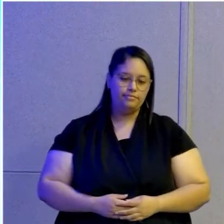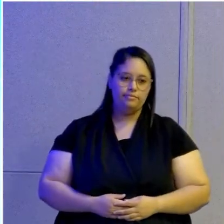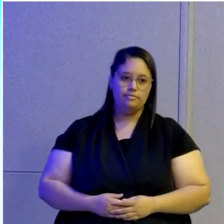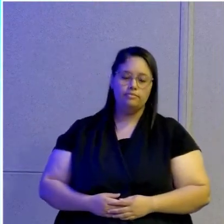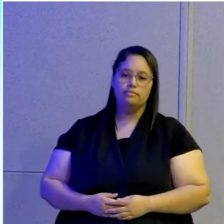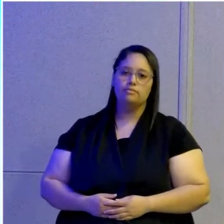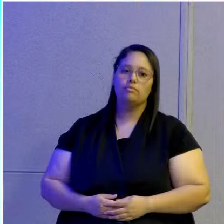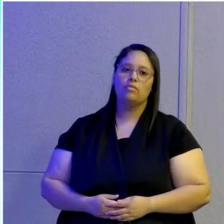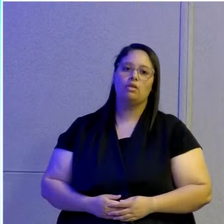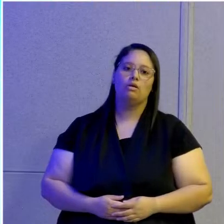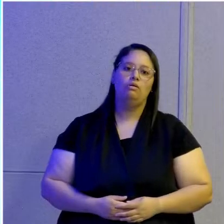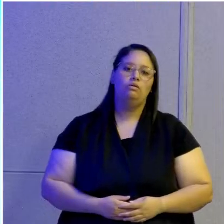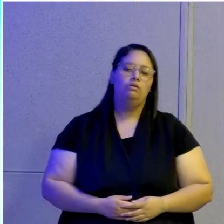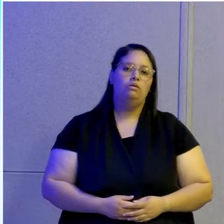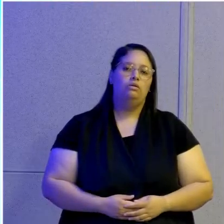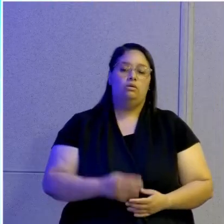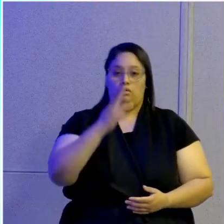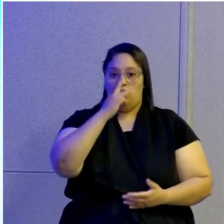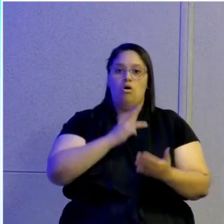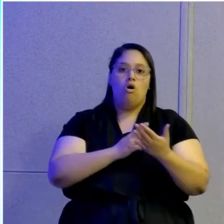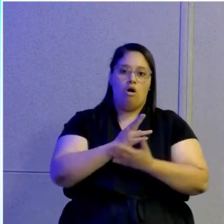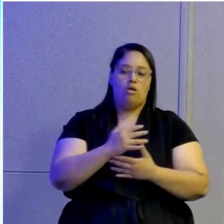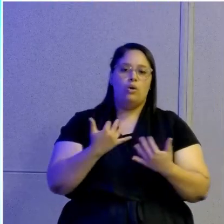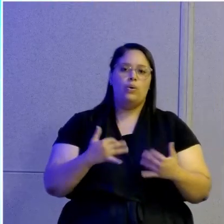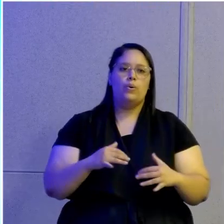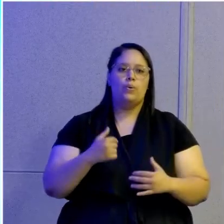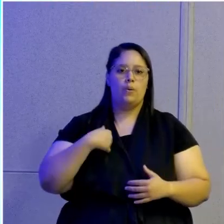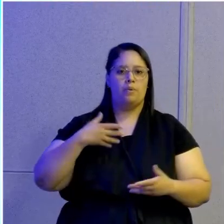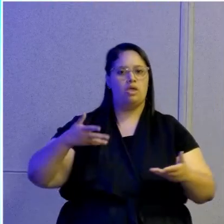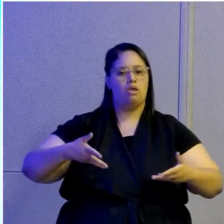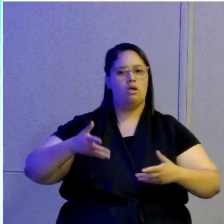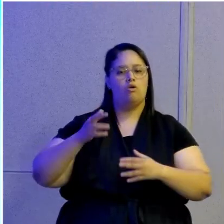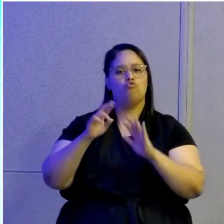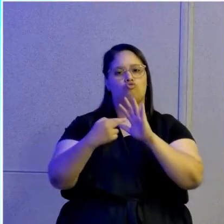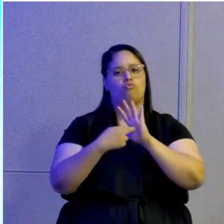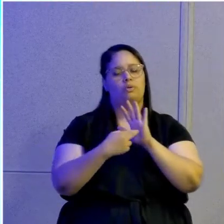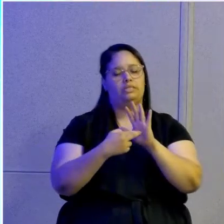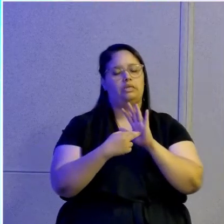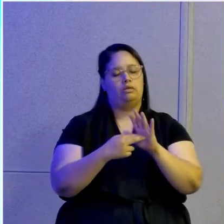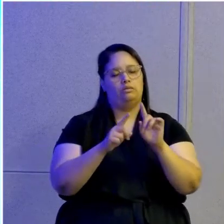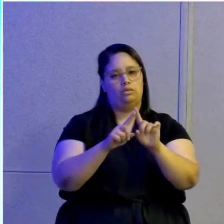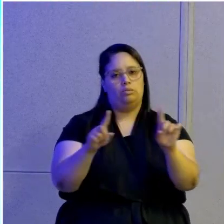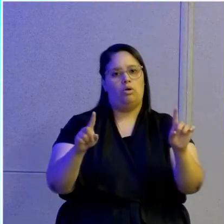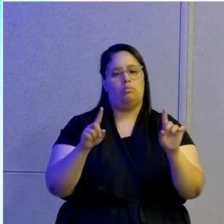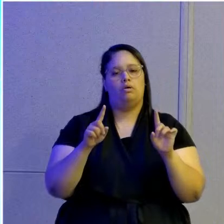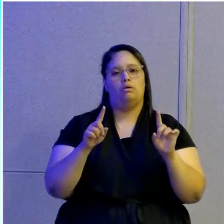an honor that I am here representing the Department of